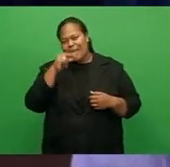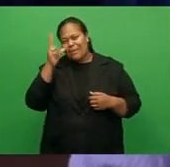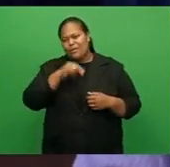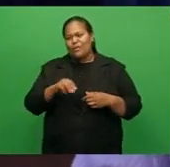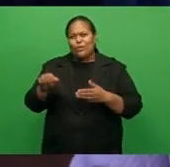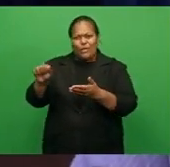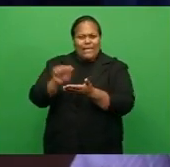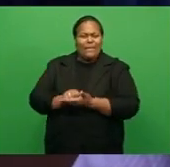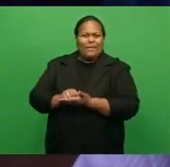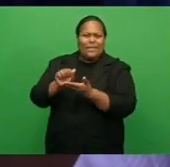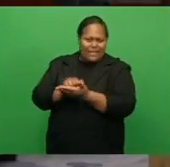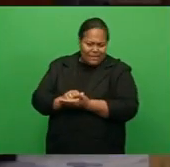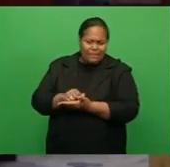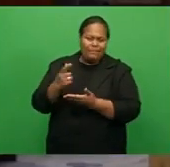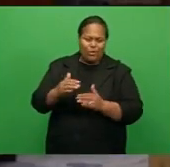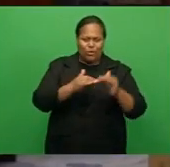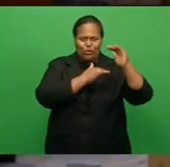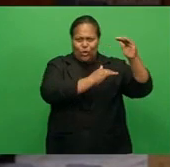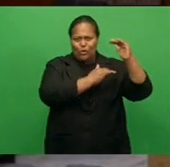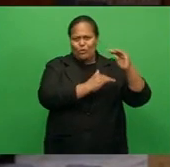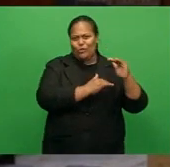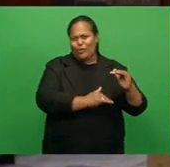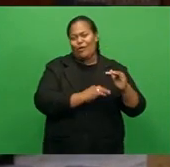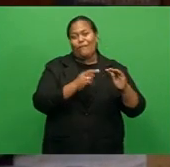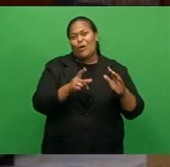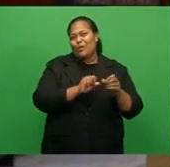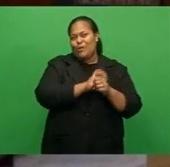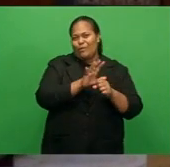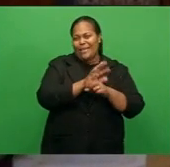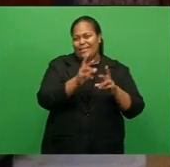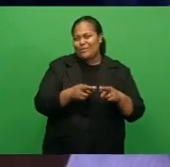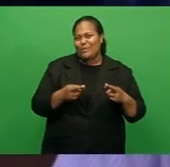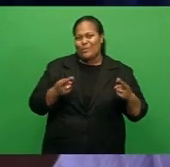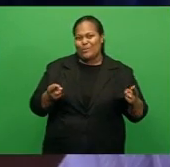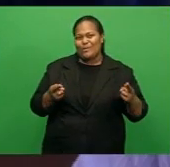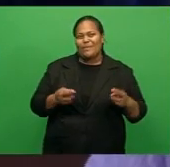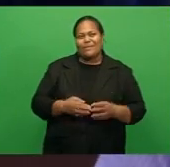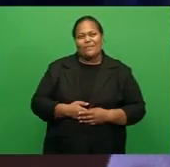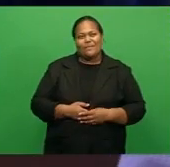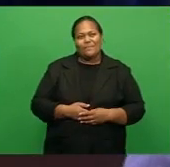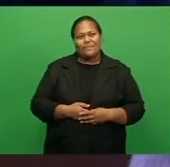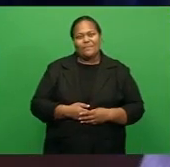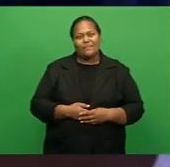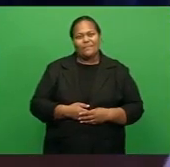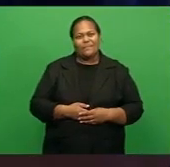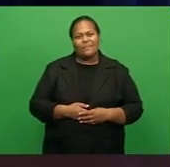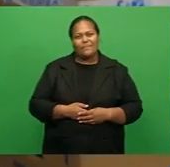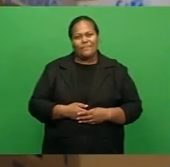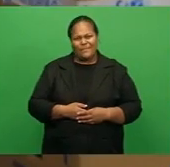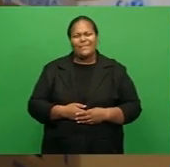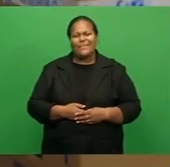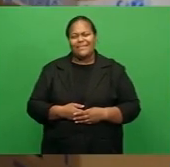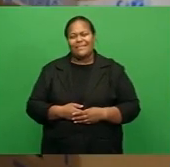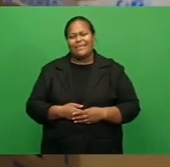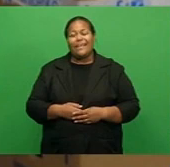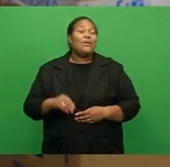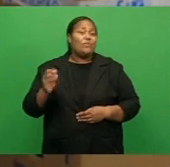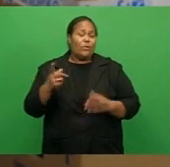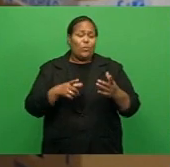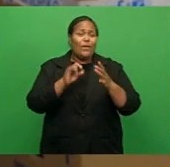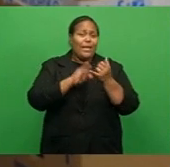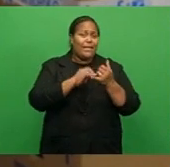Minister Dr. Efremi Wangadambete says they are thankful to the SCC for providing the service without any charges. We've been able to